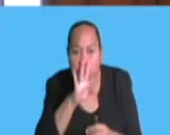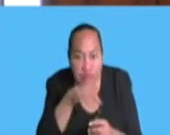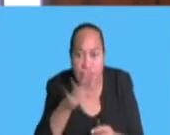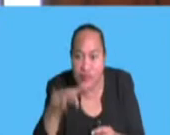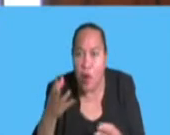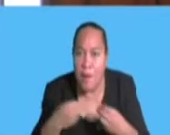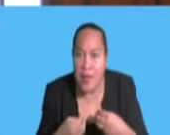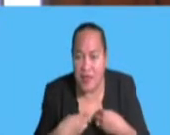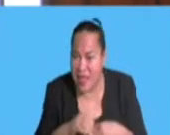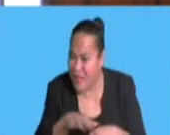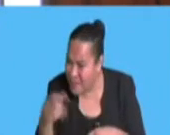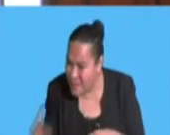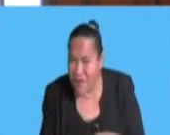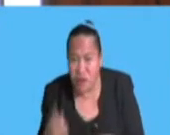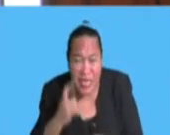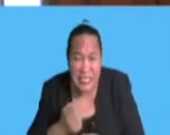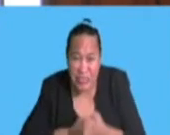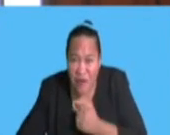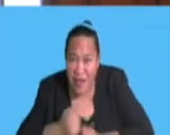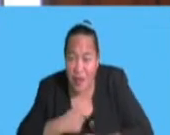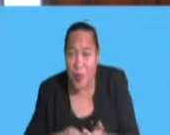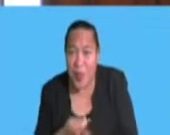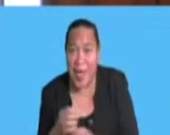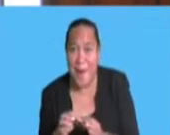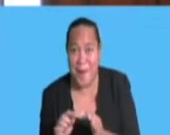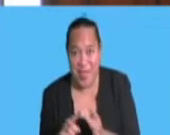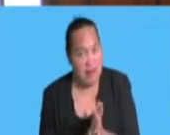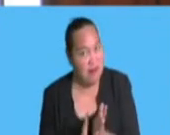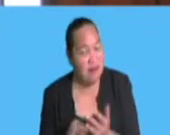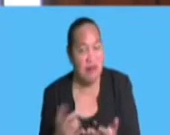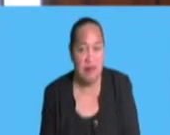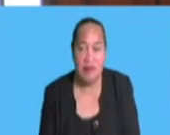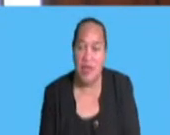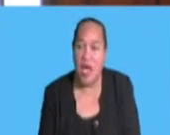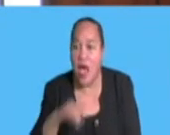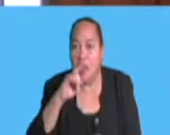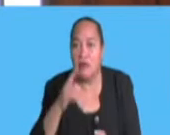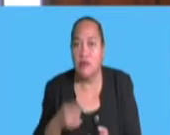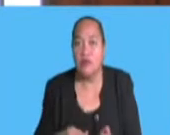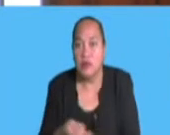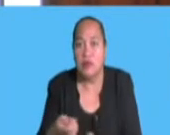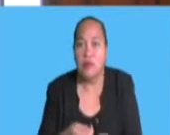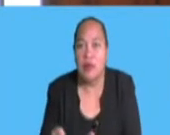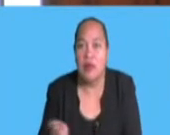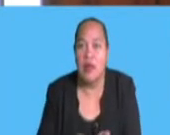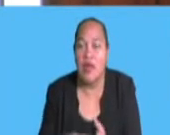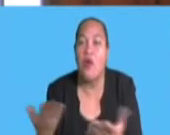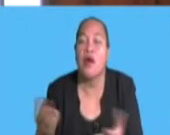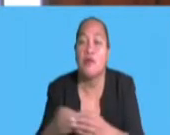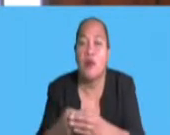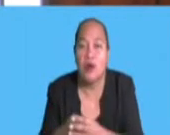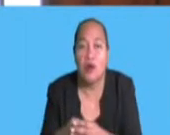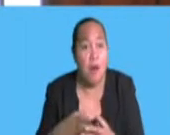who themselves are struggling to pay bills or obtain new loans from banks. The laying off of thousands of workers, like my